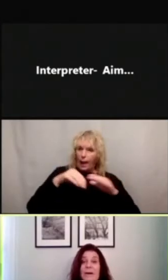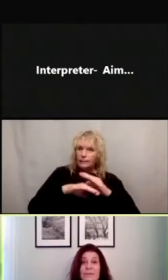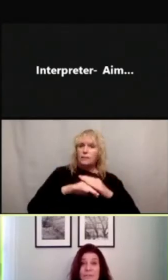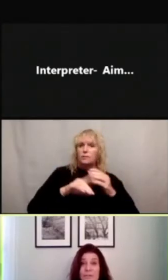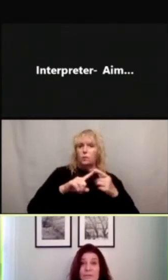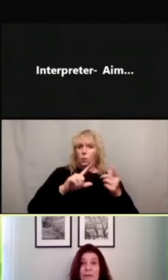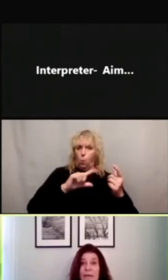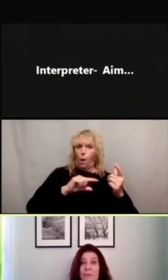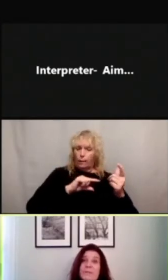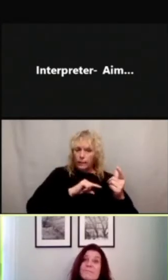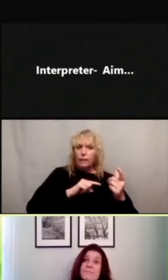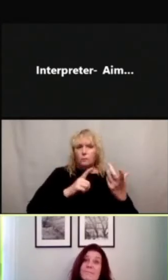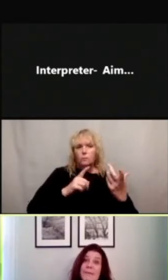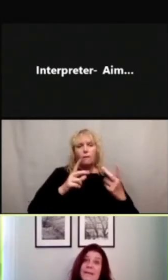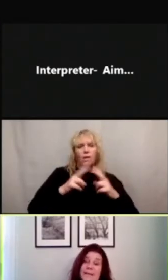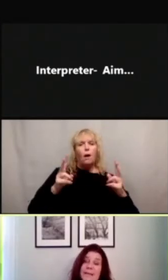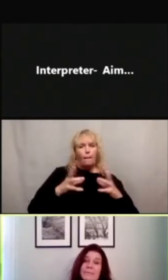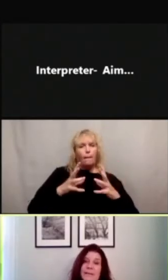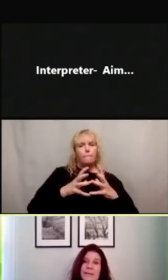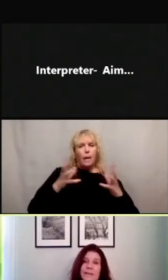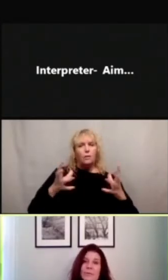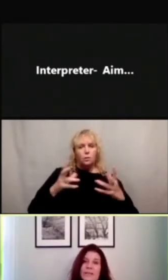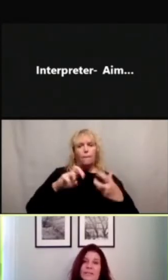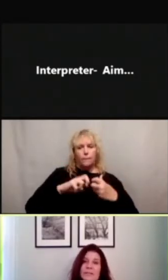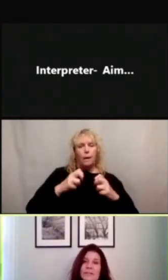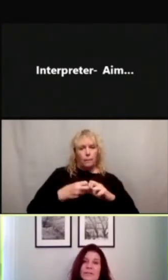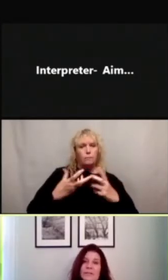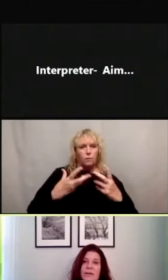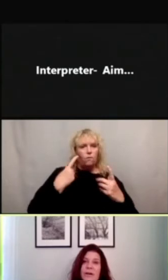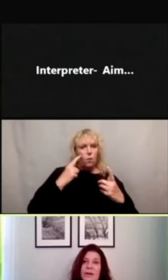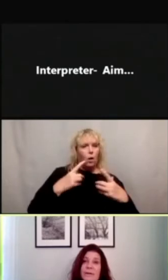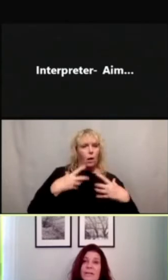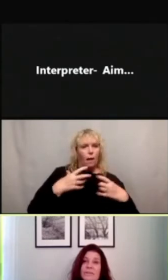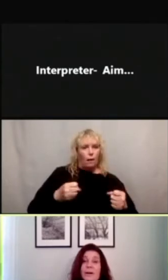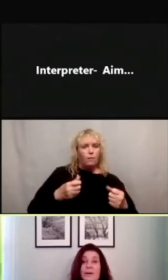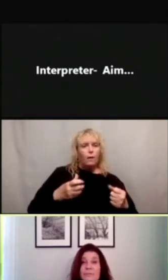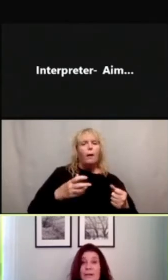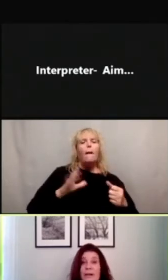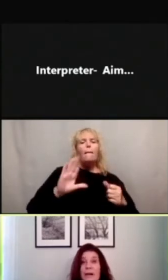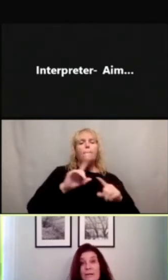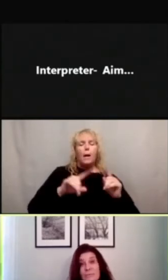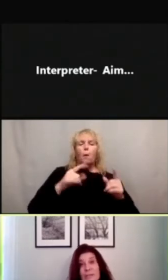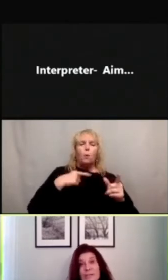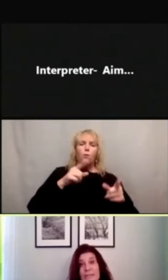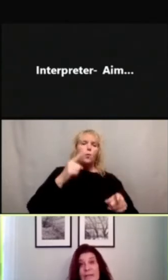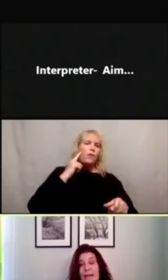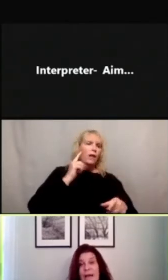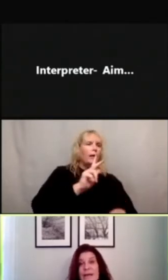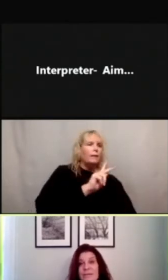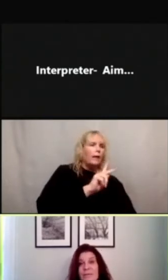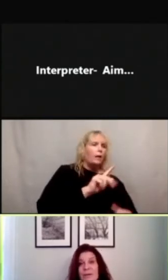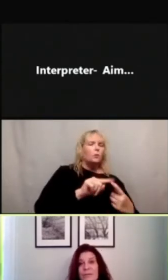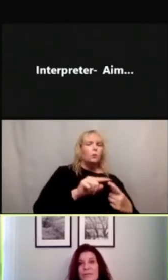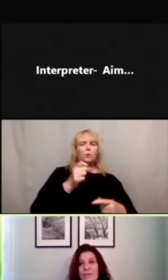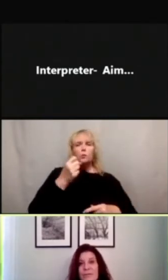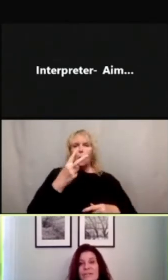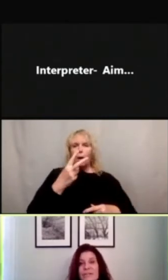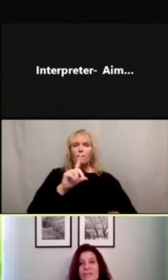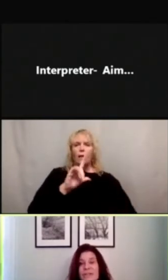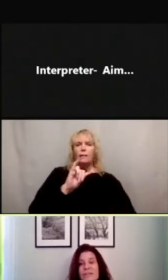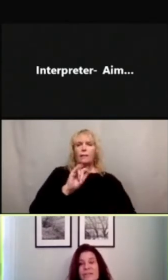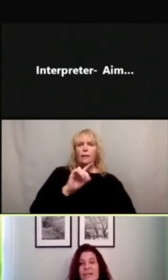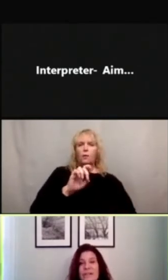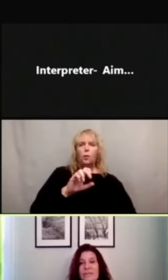a public health issue. But many times I think we consider K-12 literacy as opposed